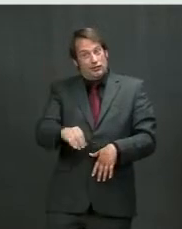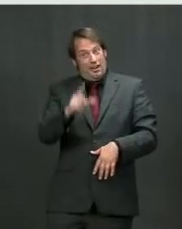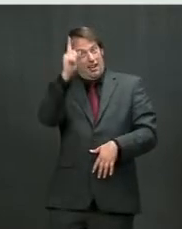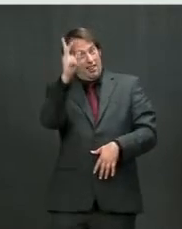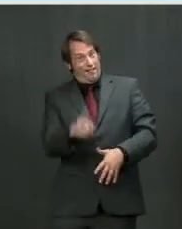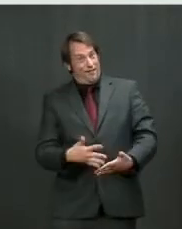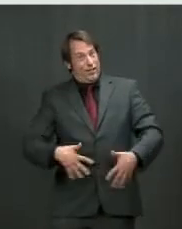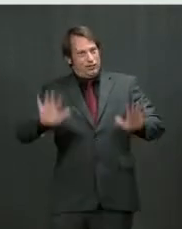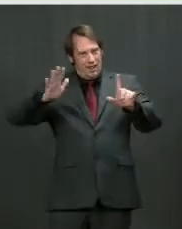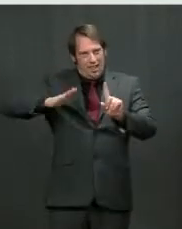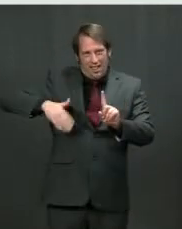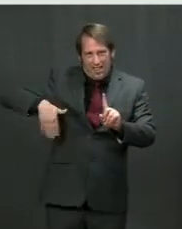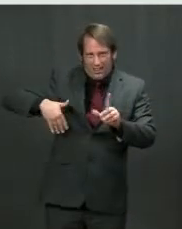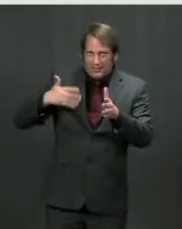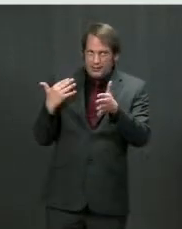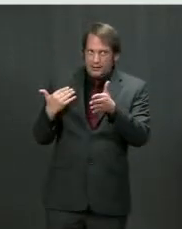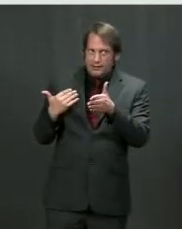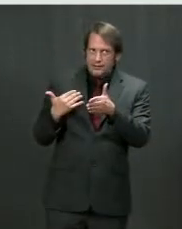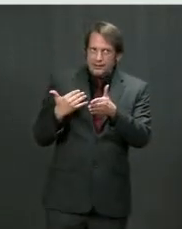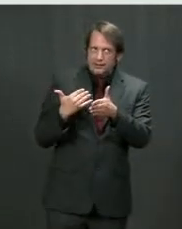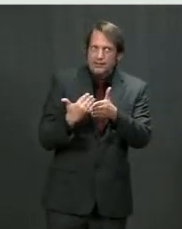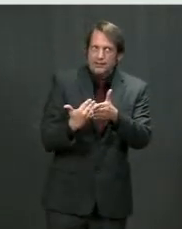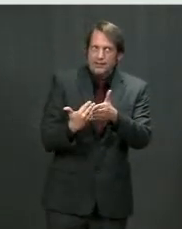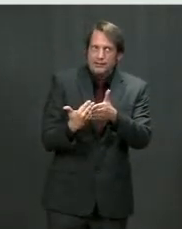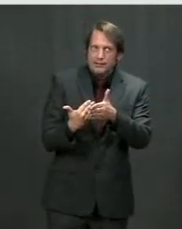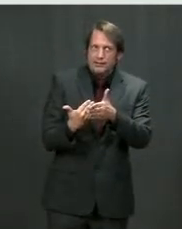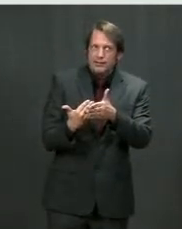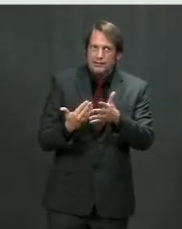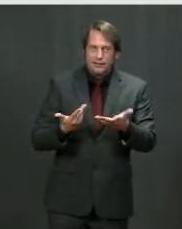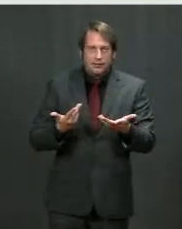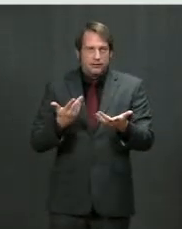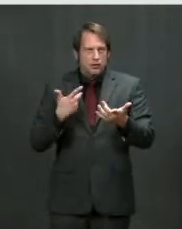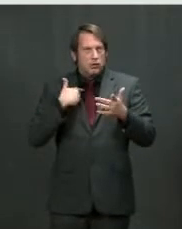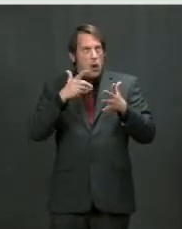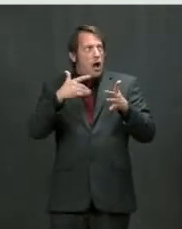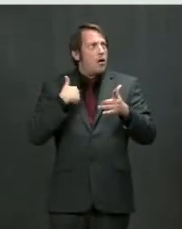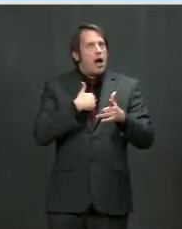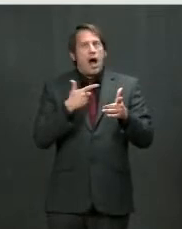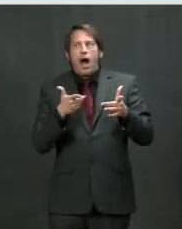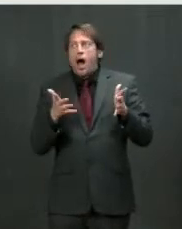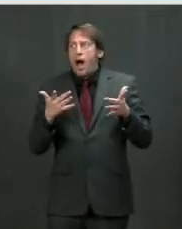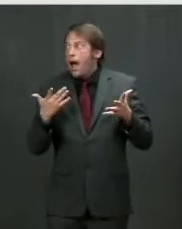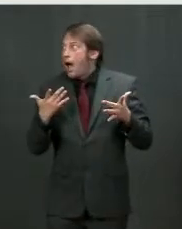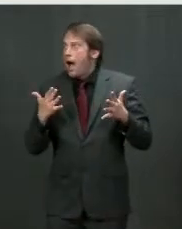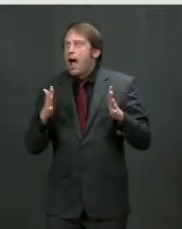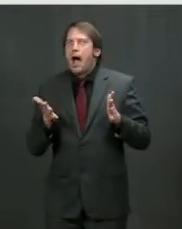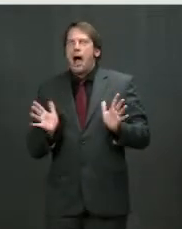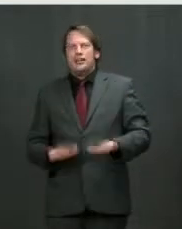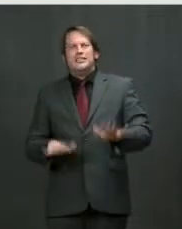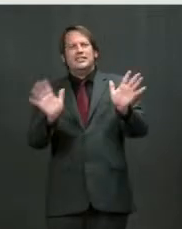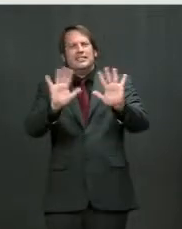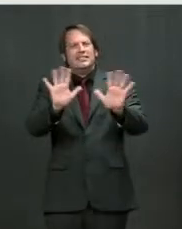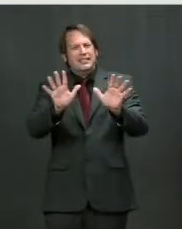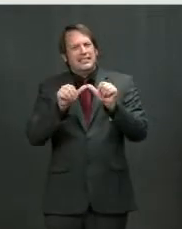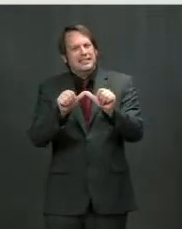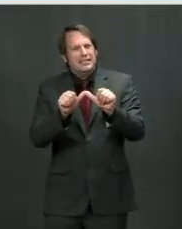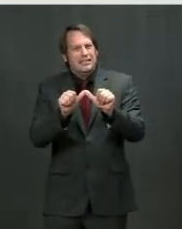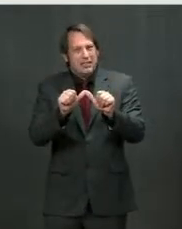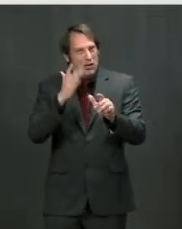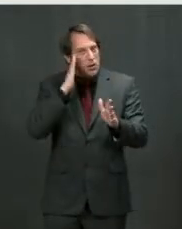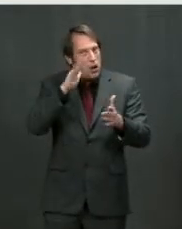down. Better days are on the horizon. We do believe a more normal 4th of July holiday is within